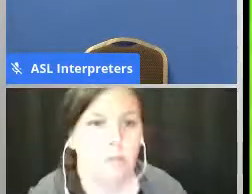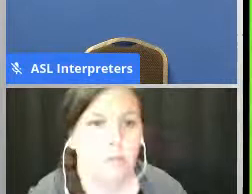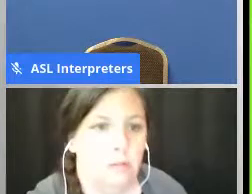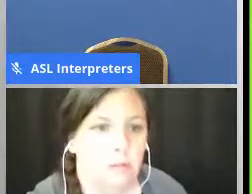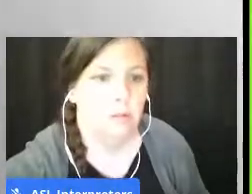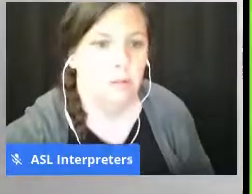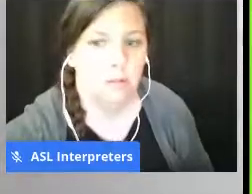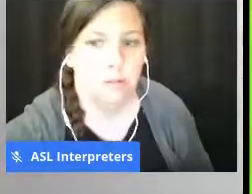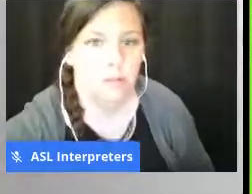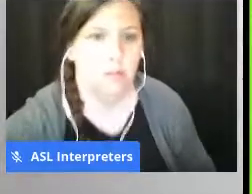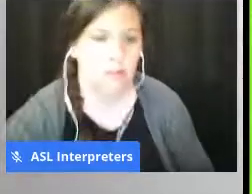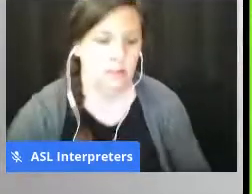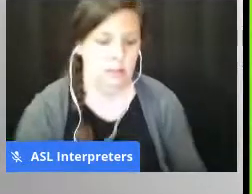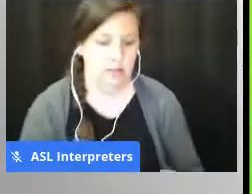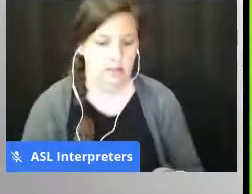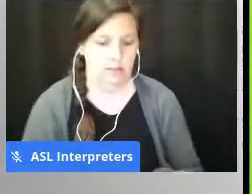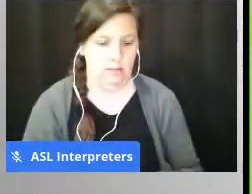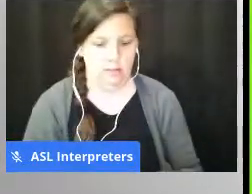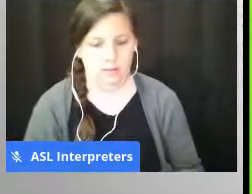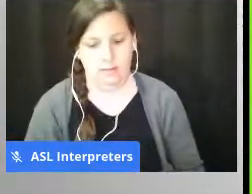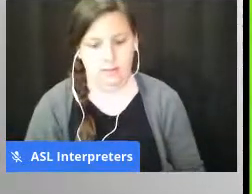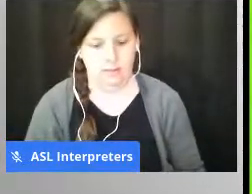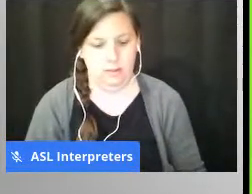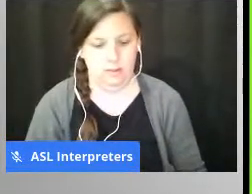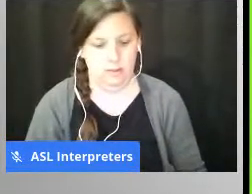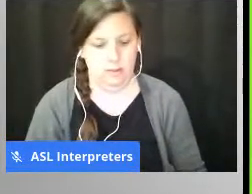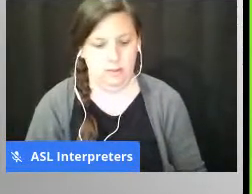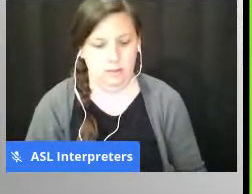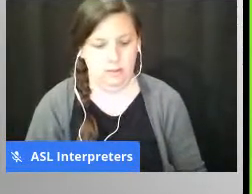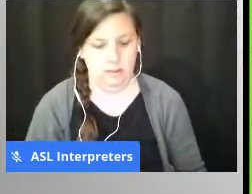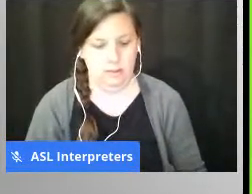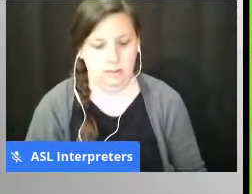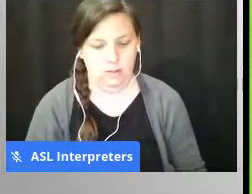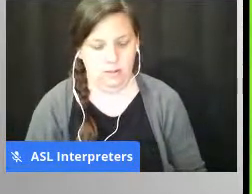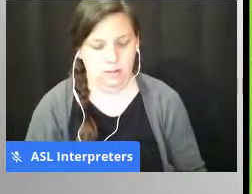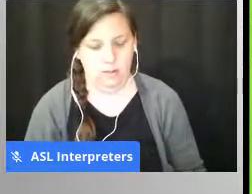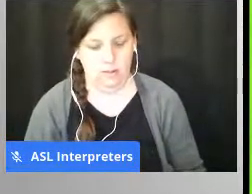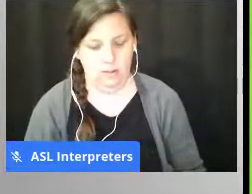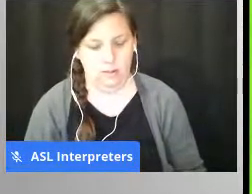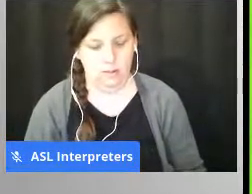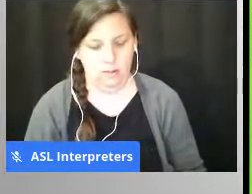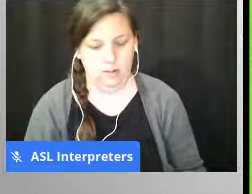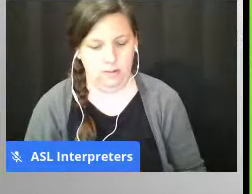One more, Harold. Mr. Worthy needs to go to the breakout room.